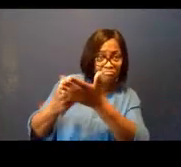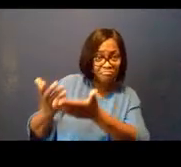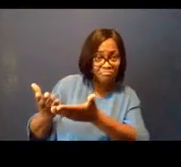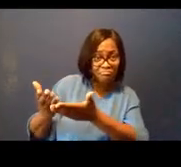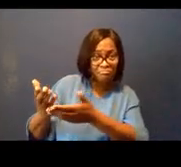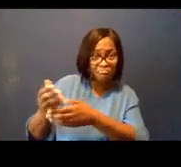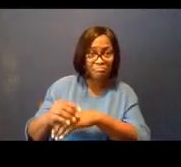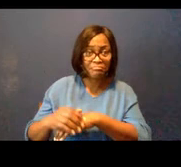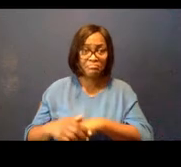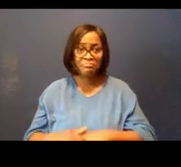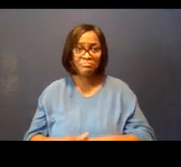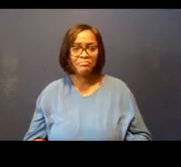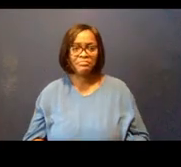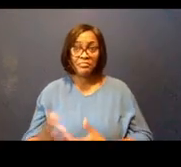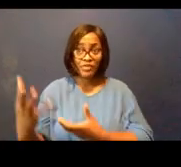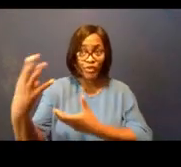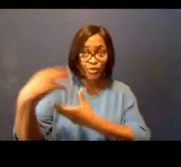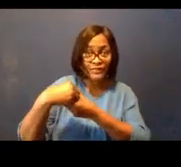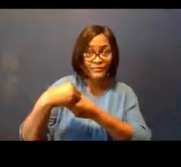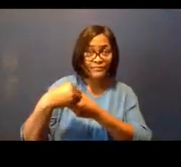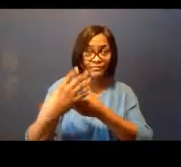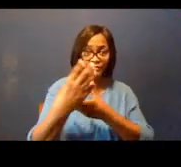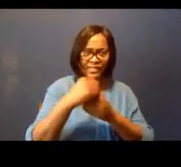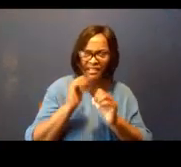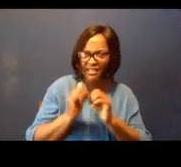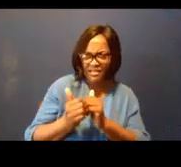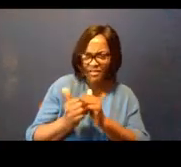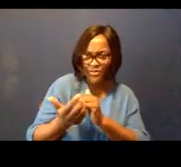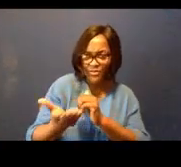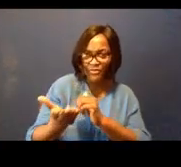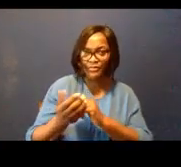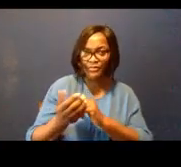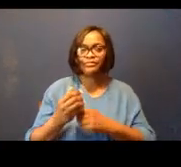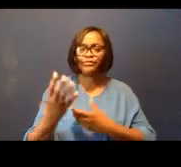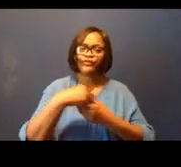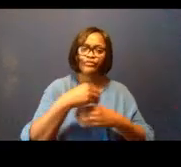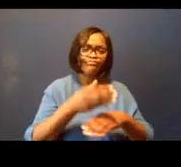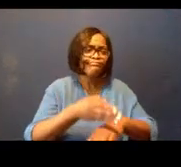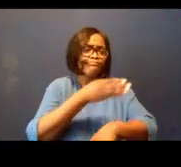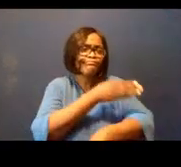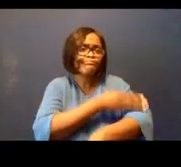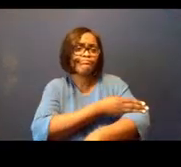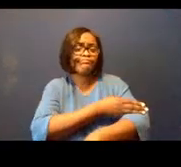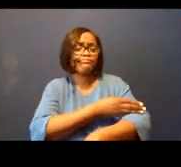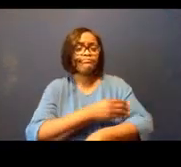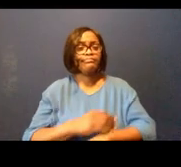so to speak, open the doors of the church,